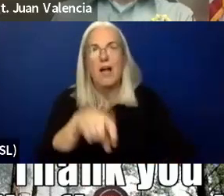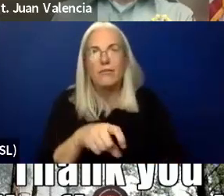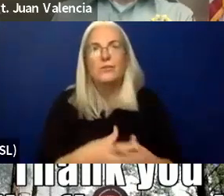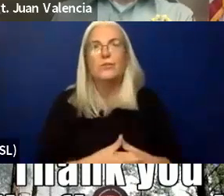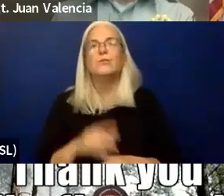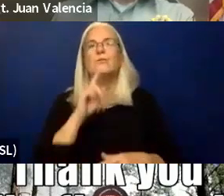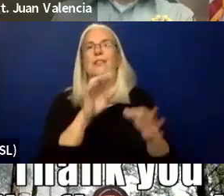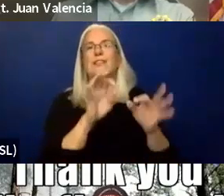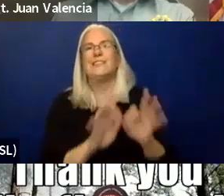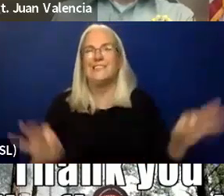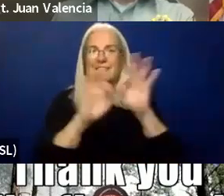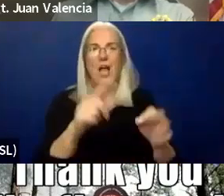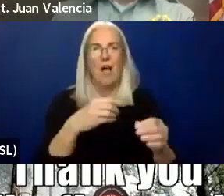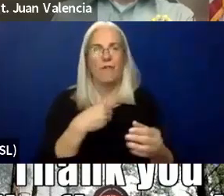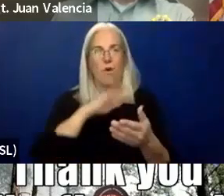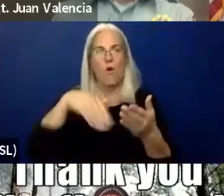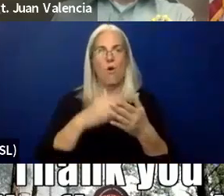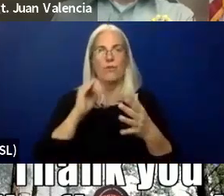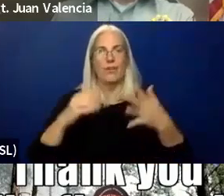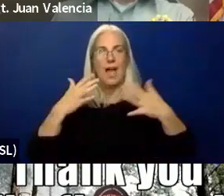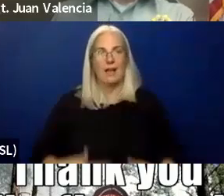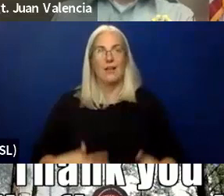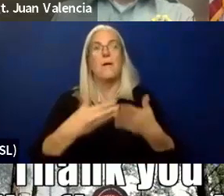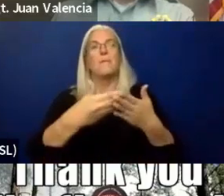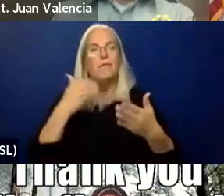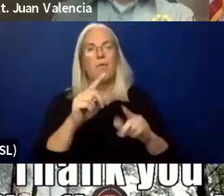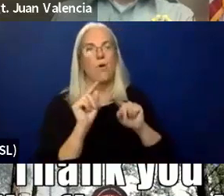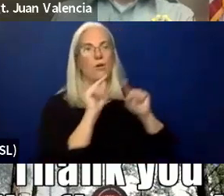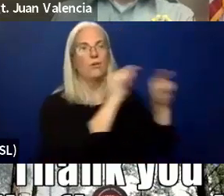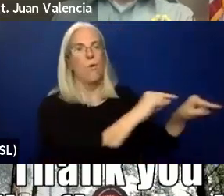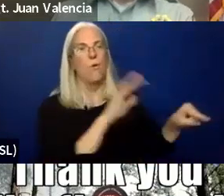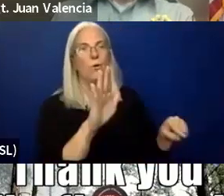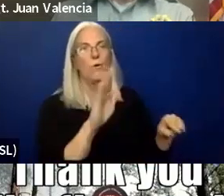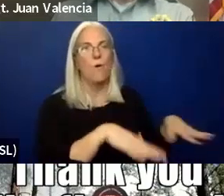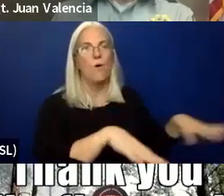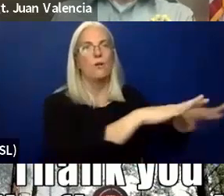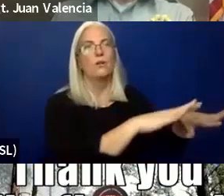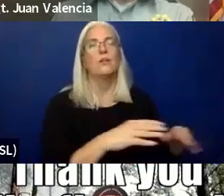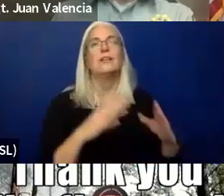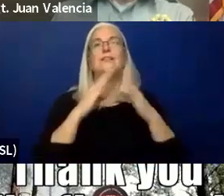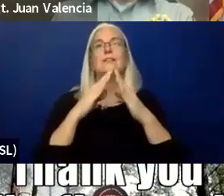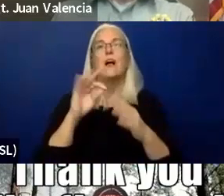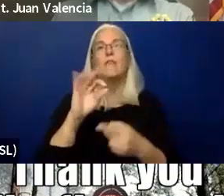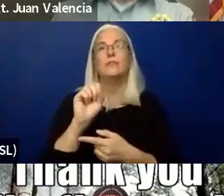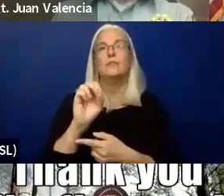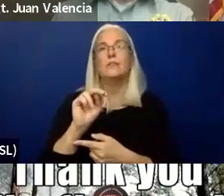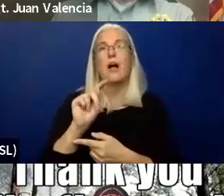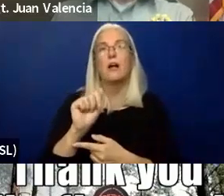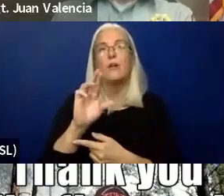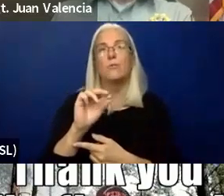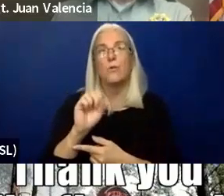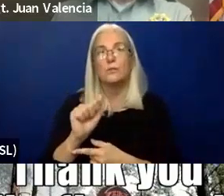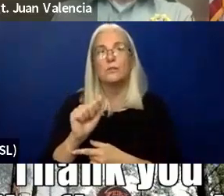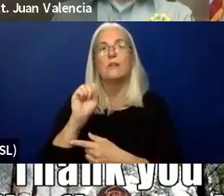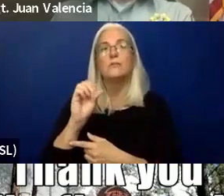property. And the city of Santa Rosa and the county are so pleased to work together in opening the